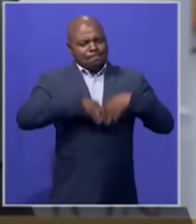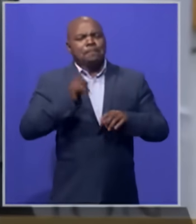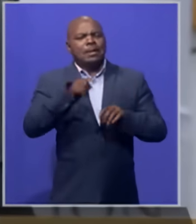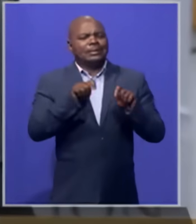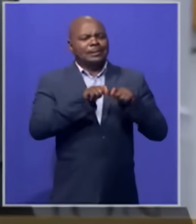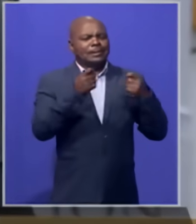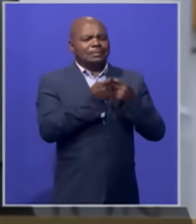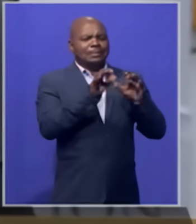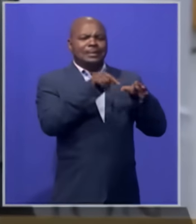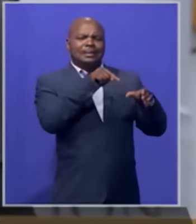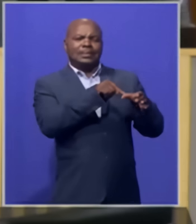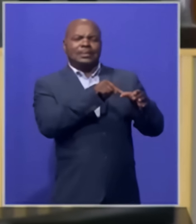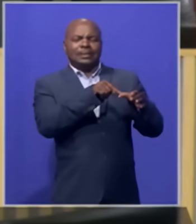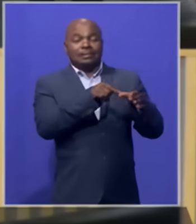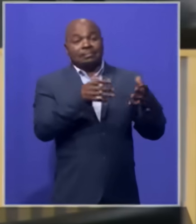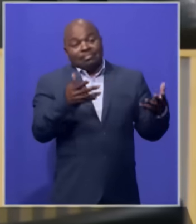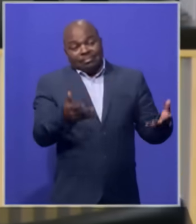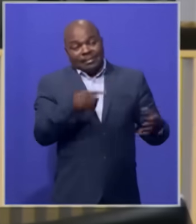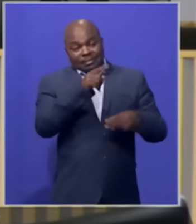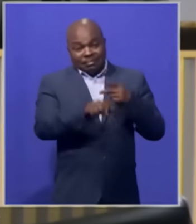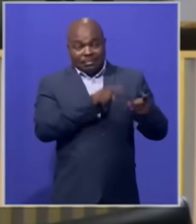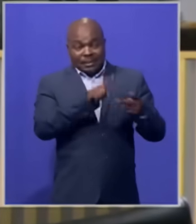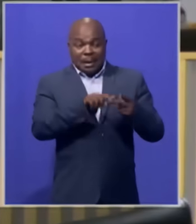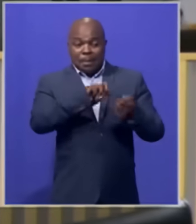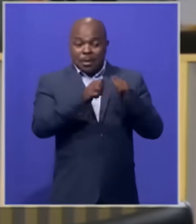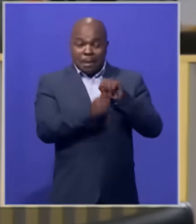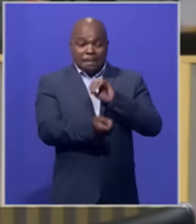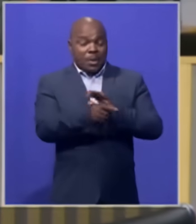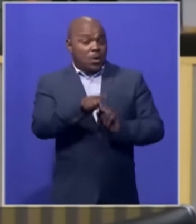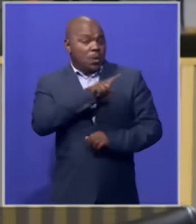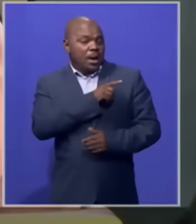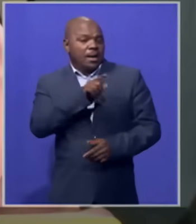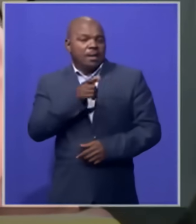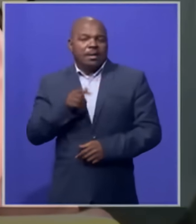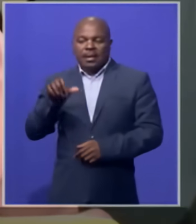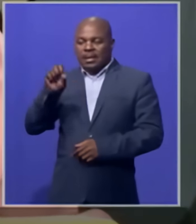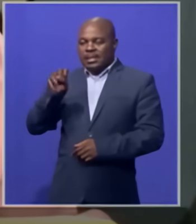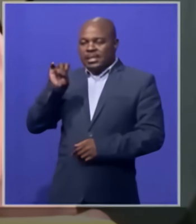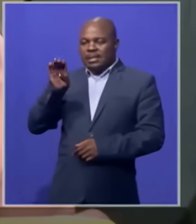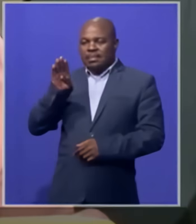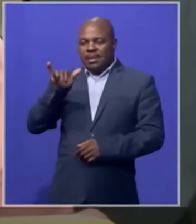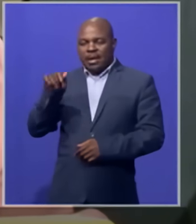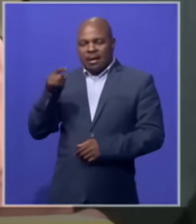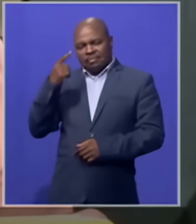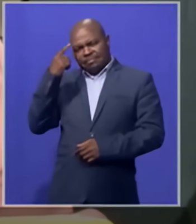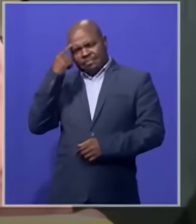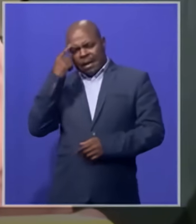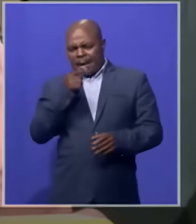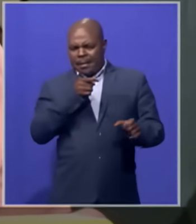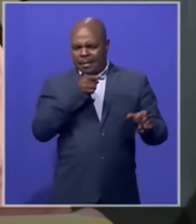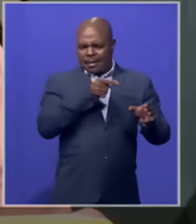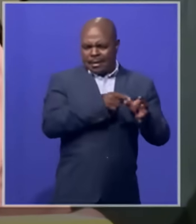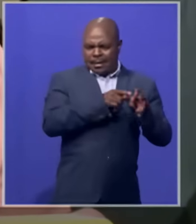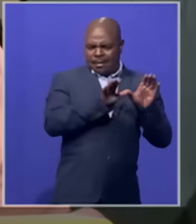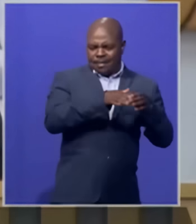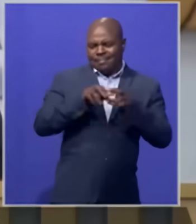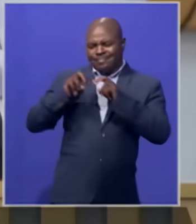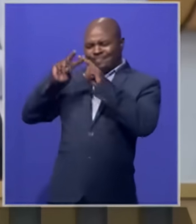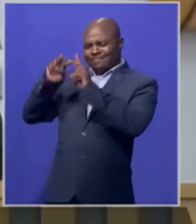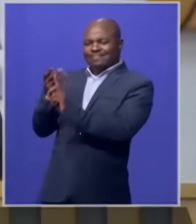phatlalatša sehlophatšhomo go ka ba go bakilwe ke mabarebare a gore Sibiya o be a belaela gore lekala le le be le